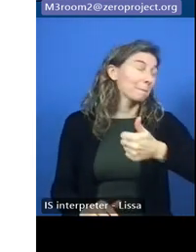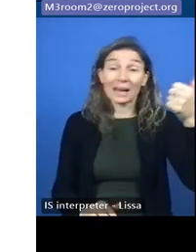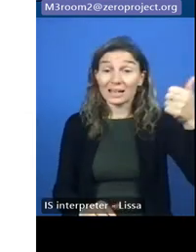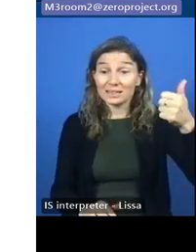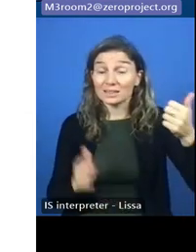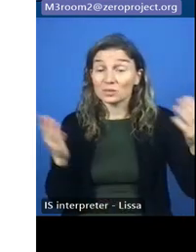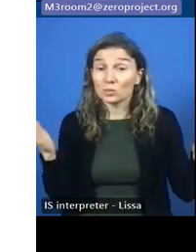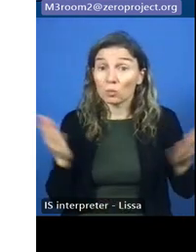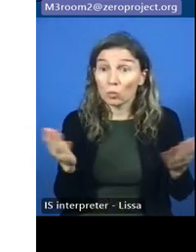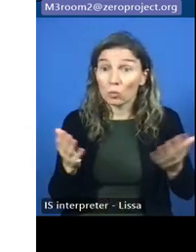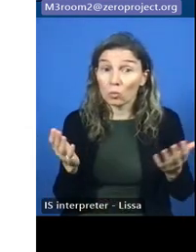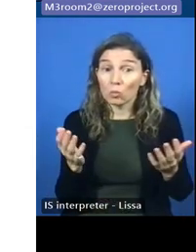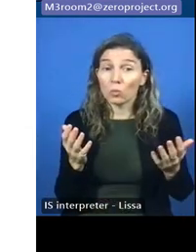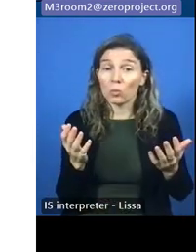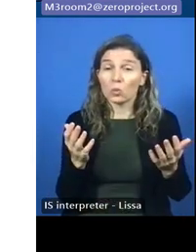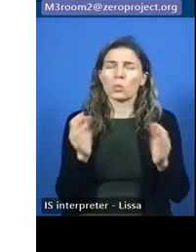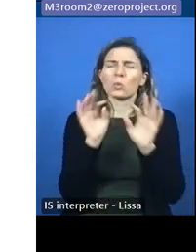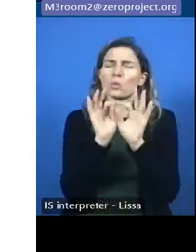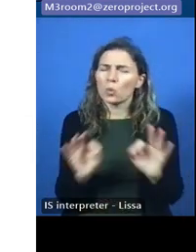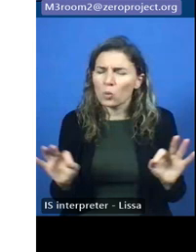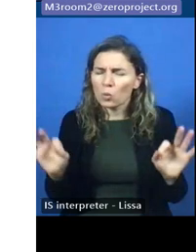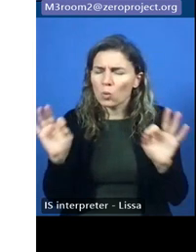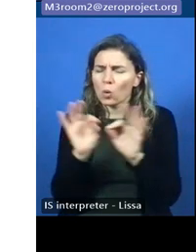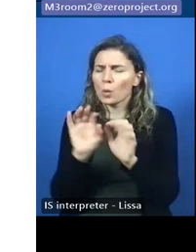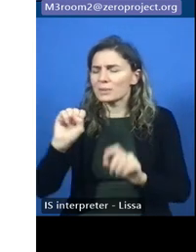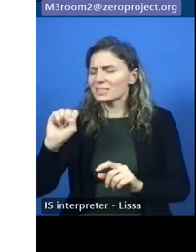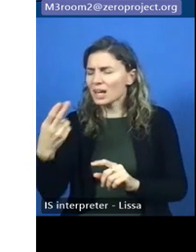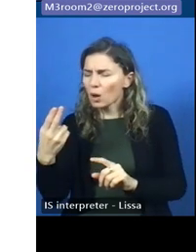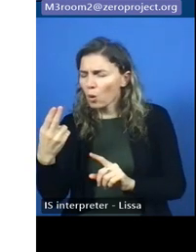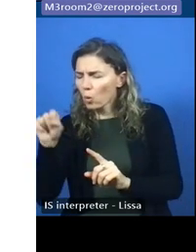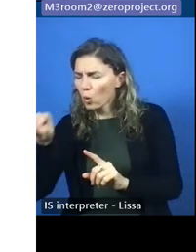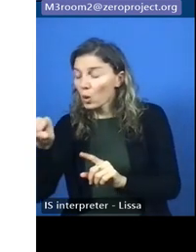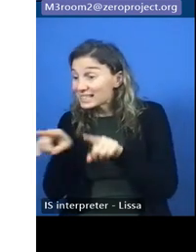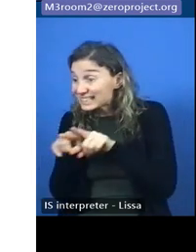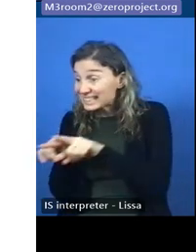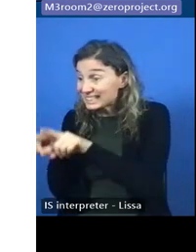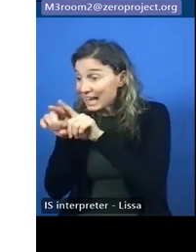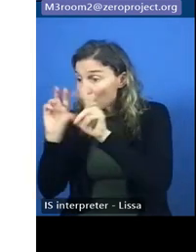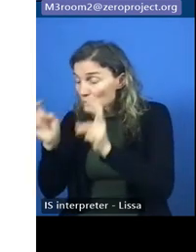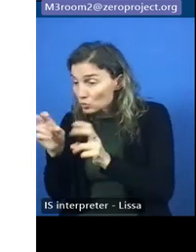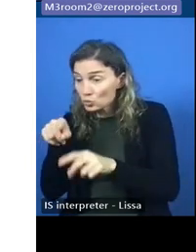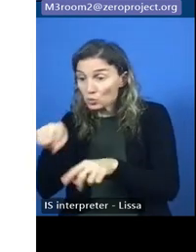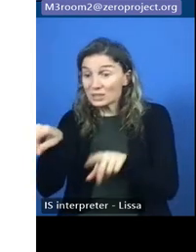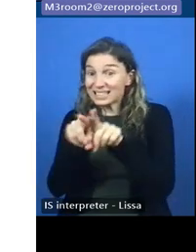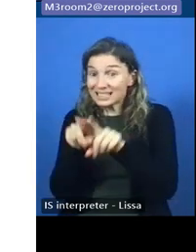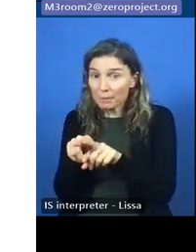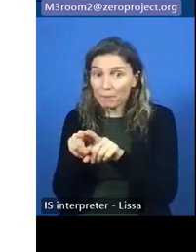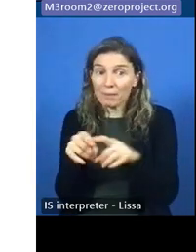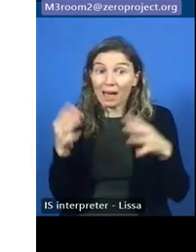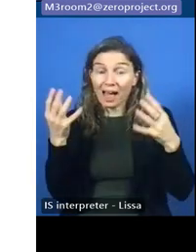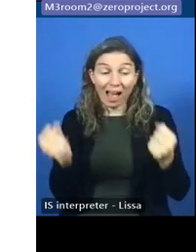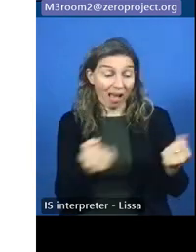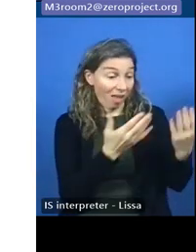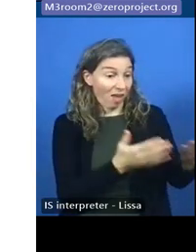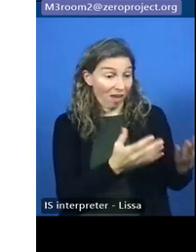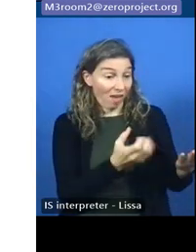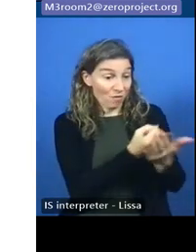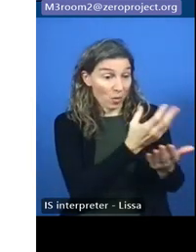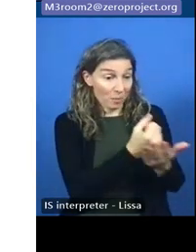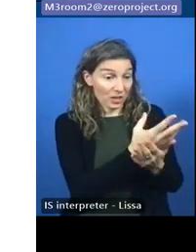supports engagement of key stakeholders around common issues by putting all the existing sources of information in the